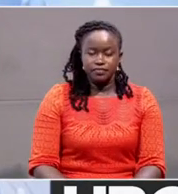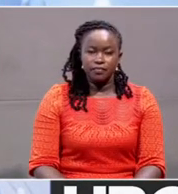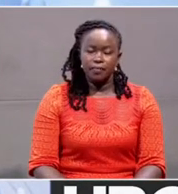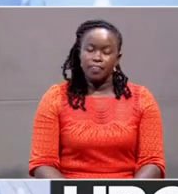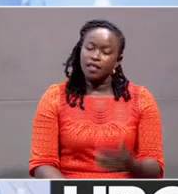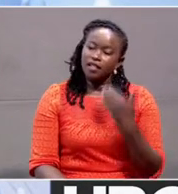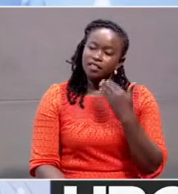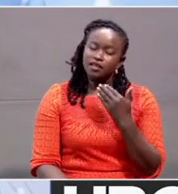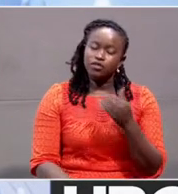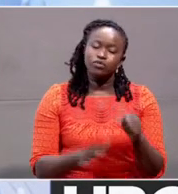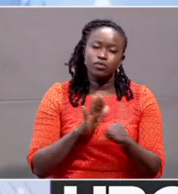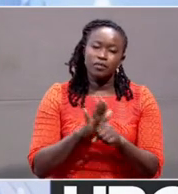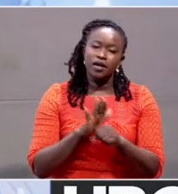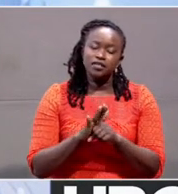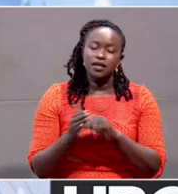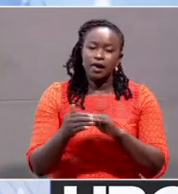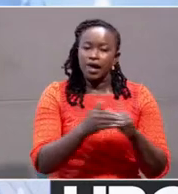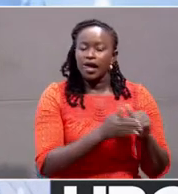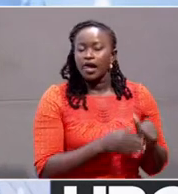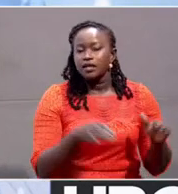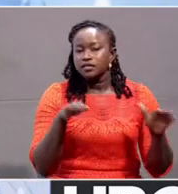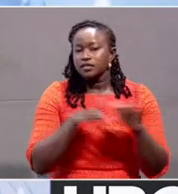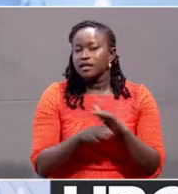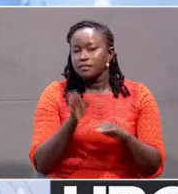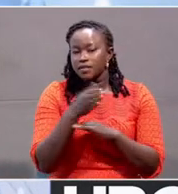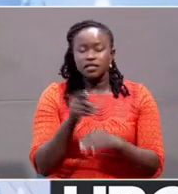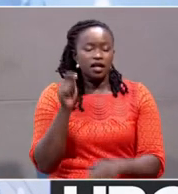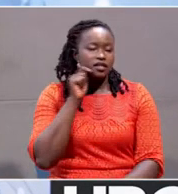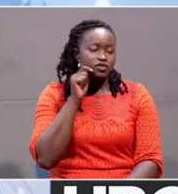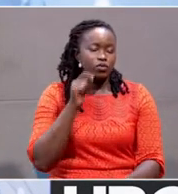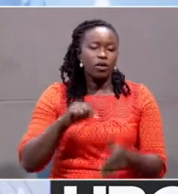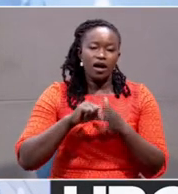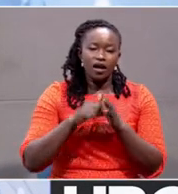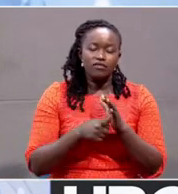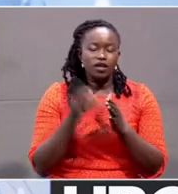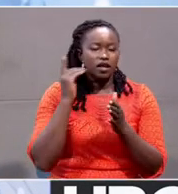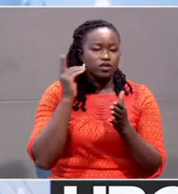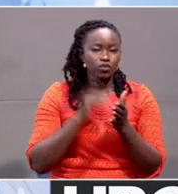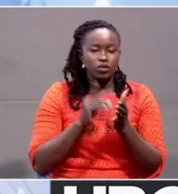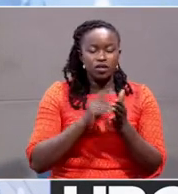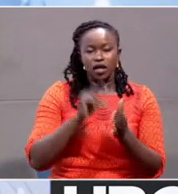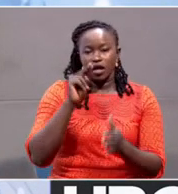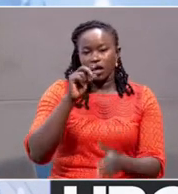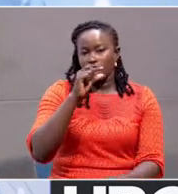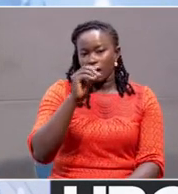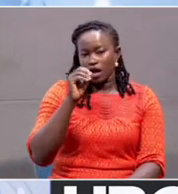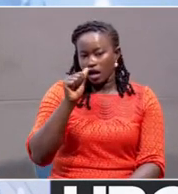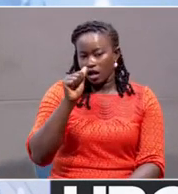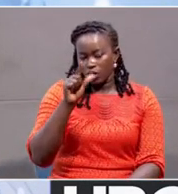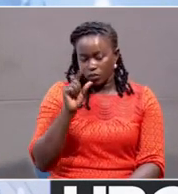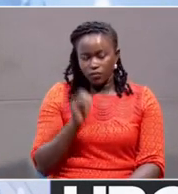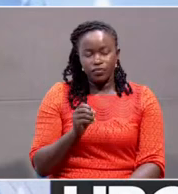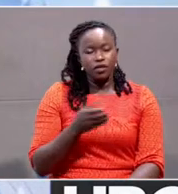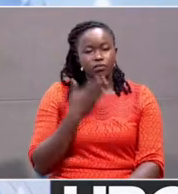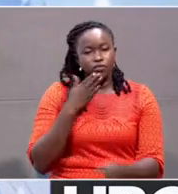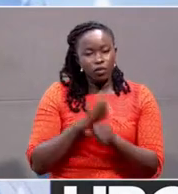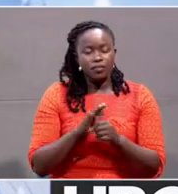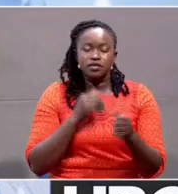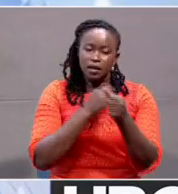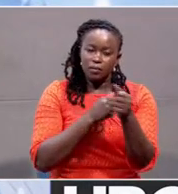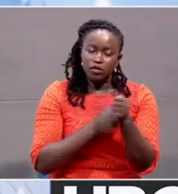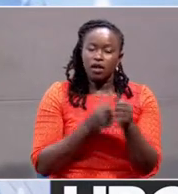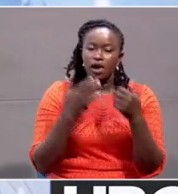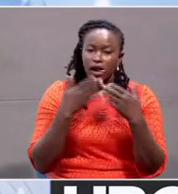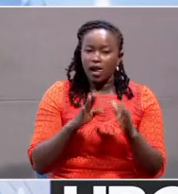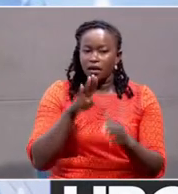Thank you so much, Saddam. Minister of State for Teso Affairs, Dr. Kenneth Ungalo Obote, has committed his support towards the completion